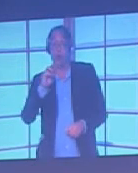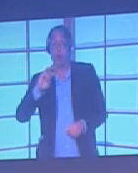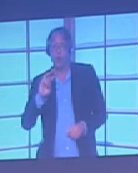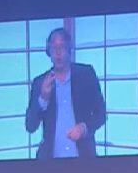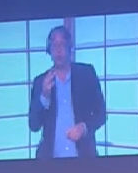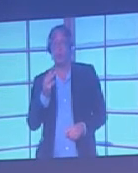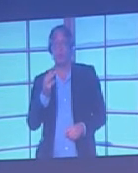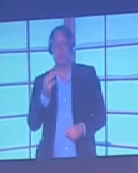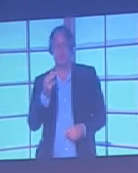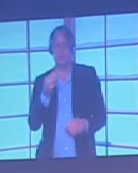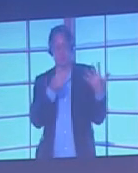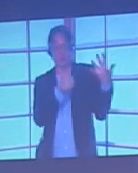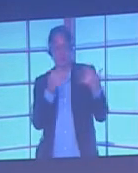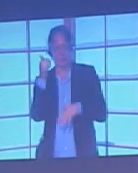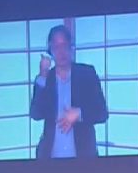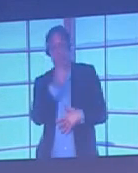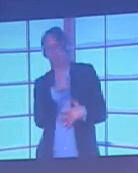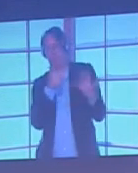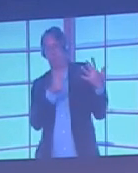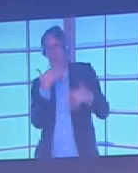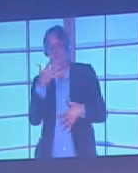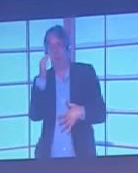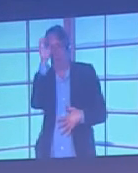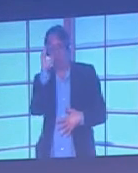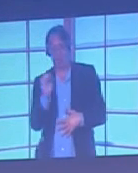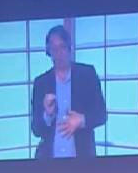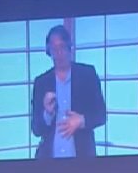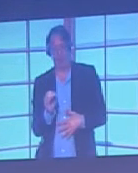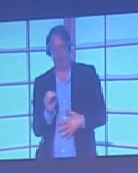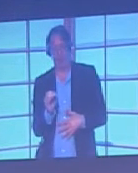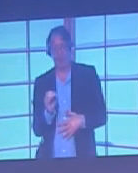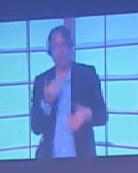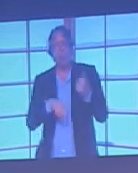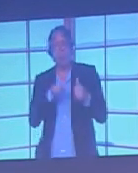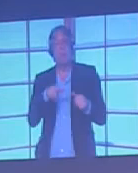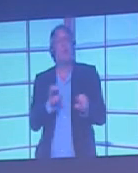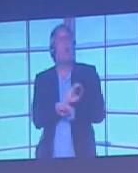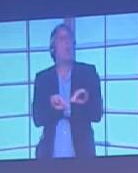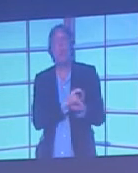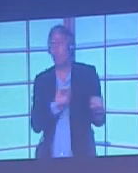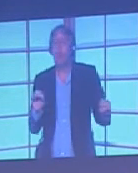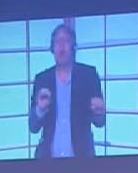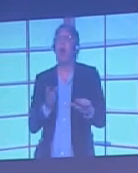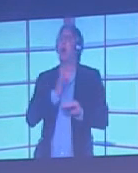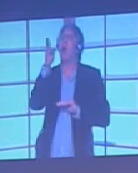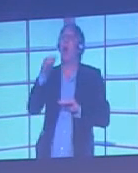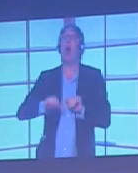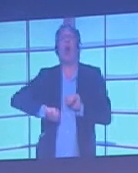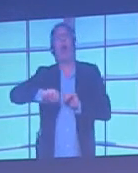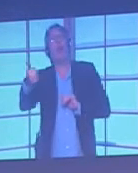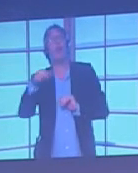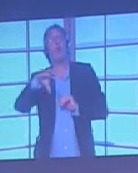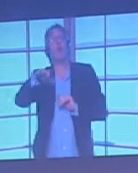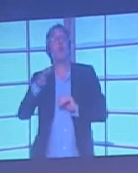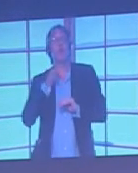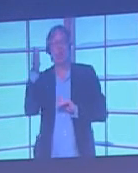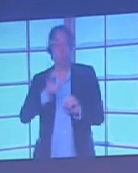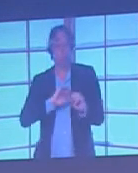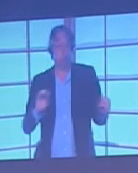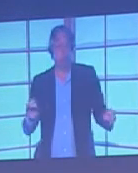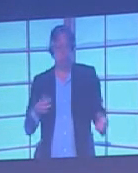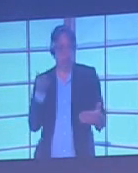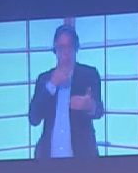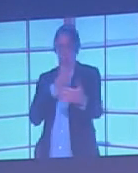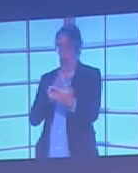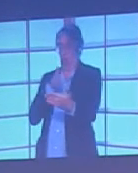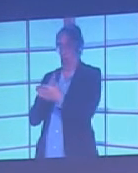abroad or even been on extended day trips, purely because of poor access. In the 21st century, that